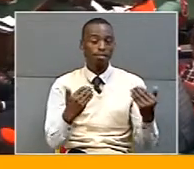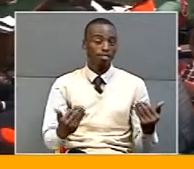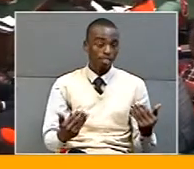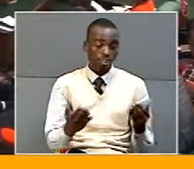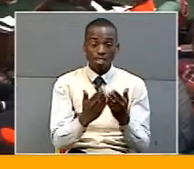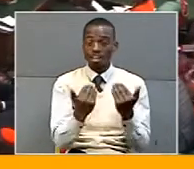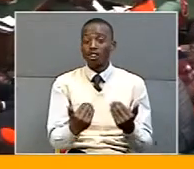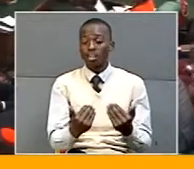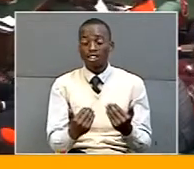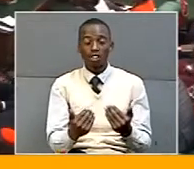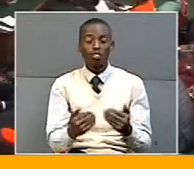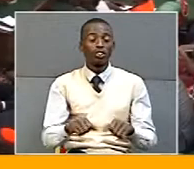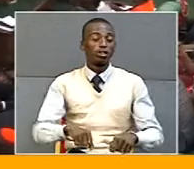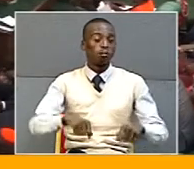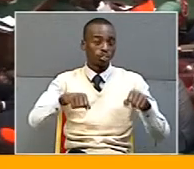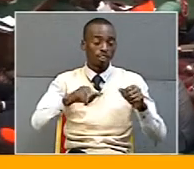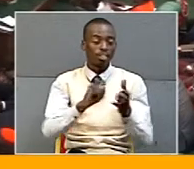And I put the question that